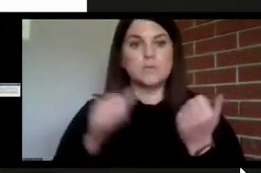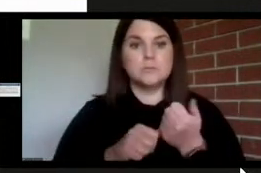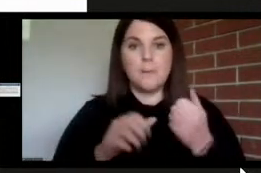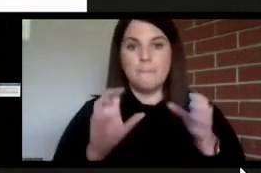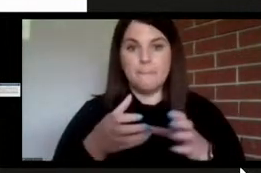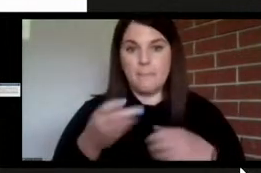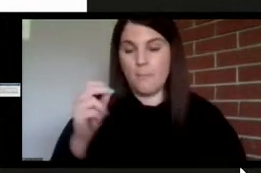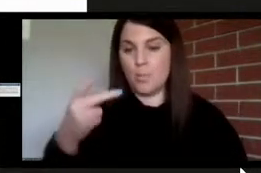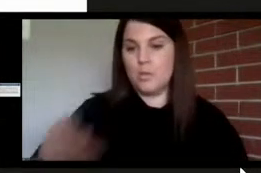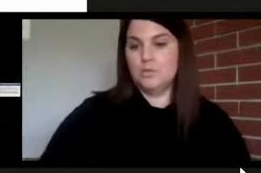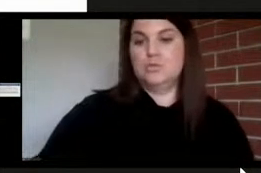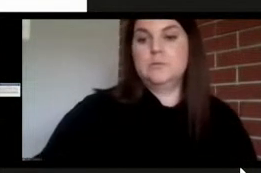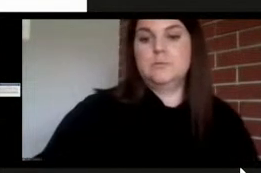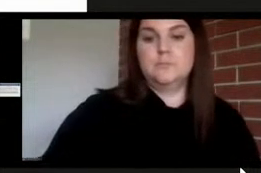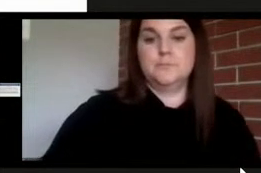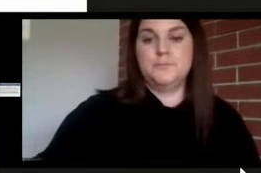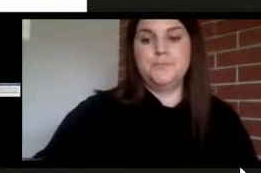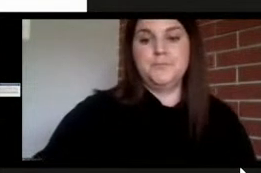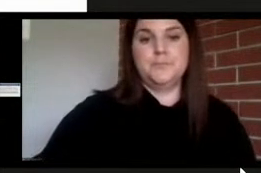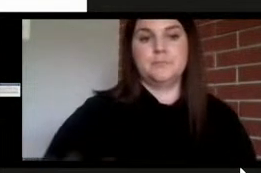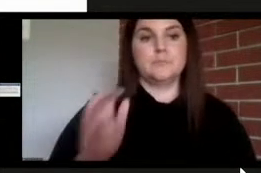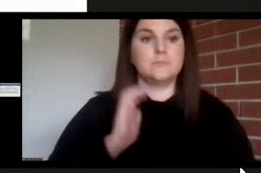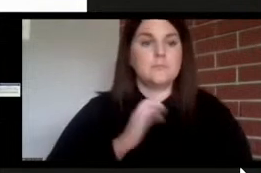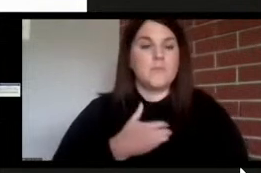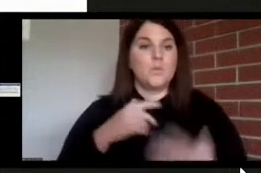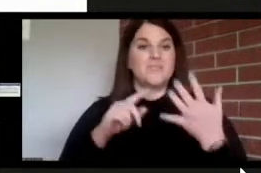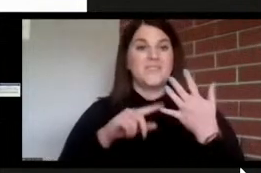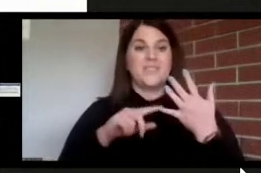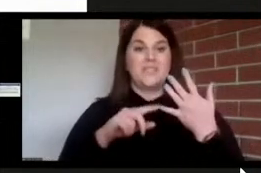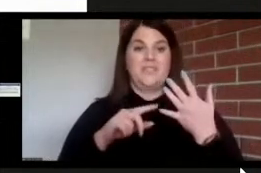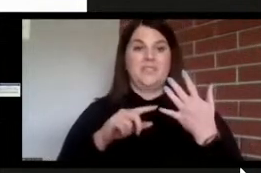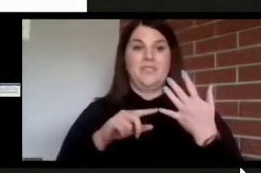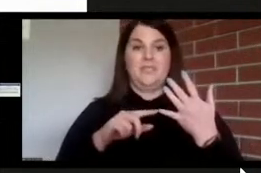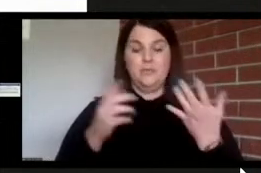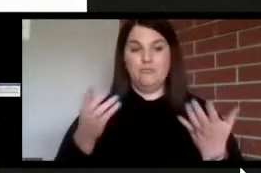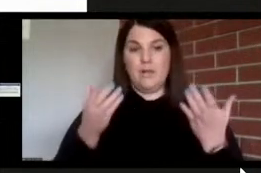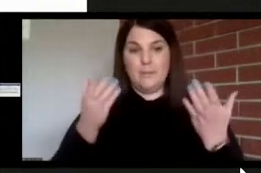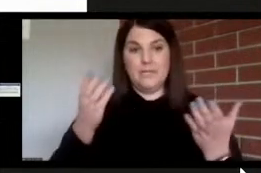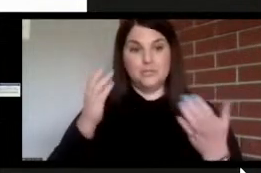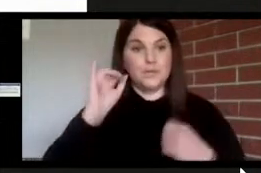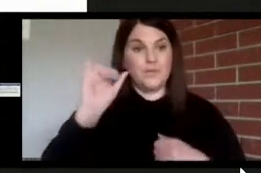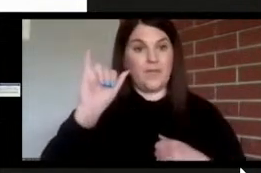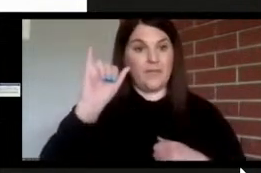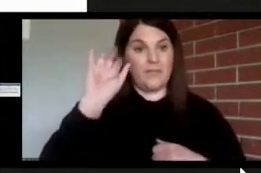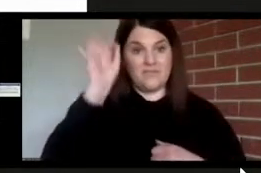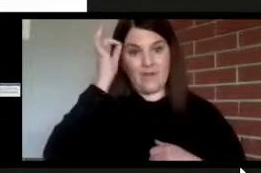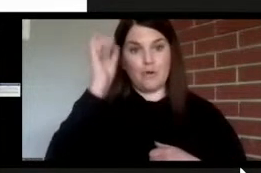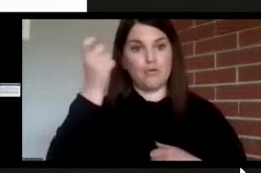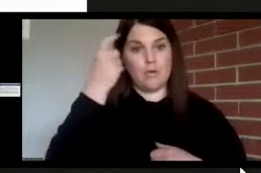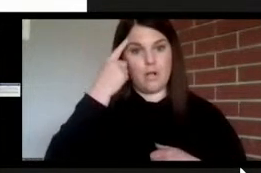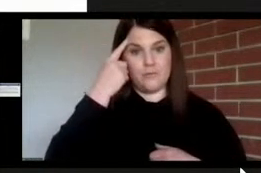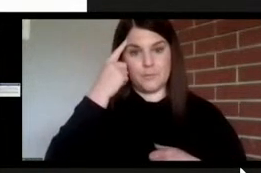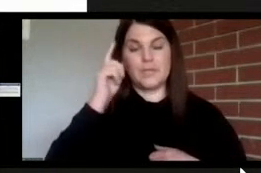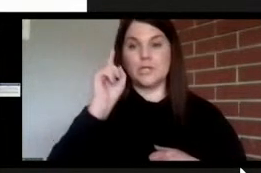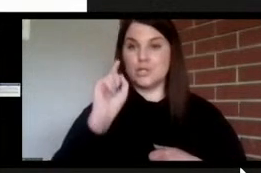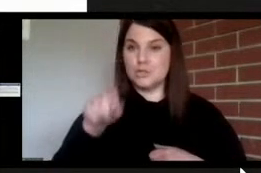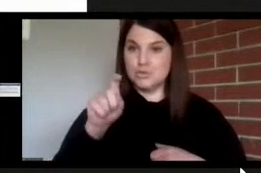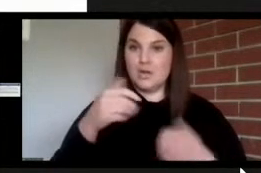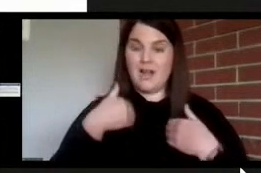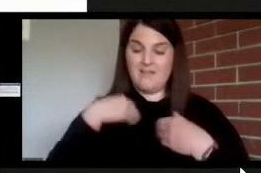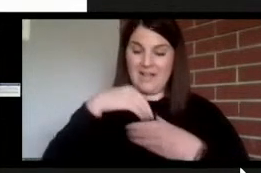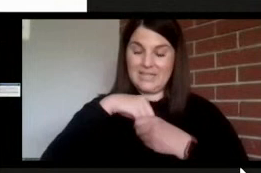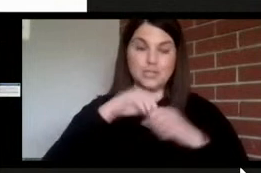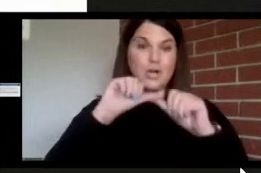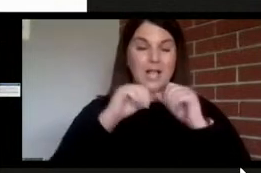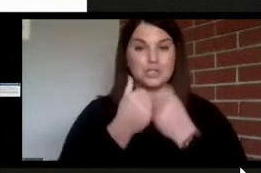subpopulations. Our fifth recommendation is that the federal government should convene an interagency work